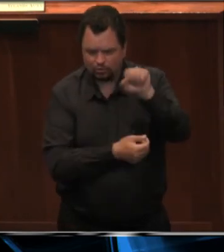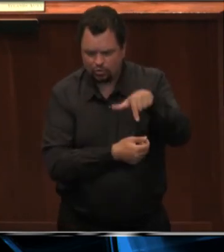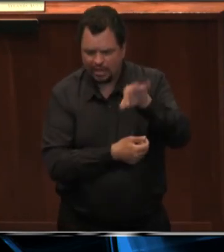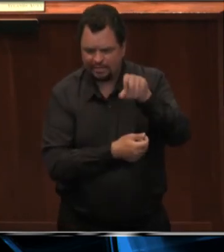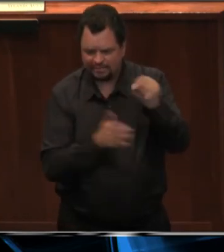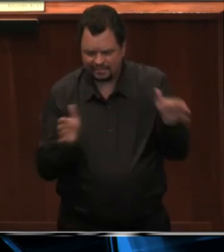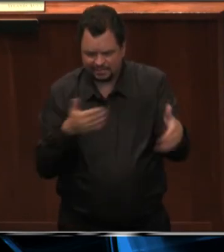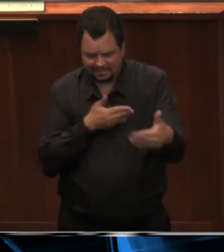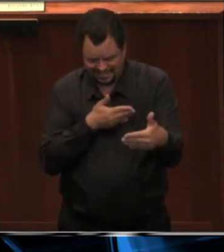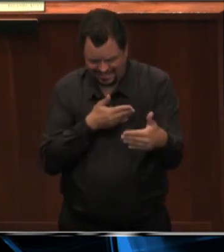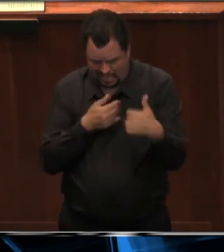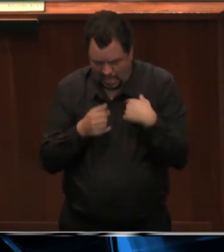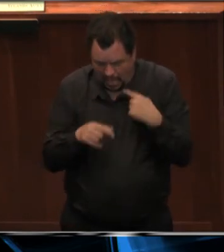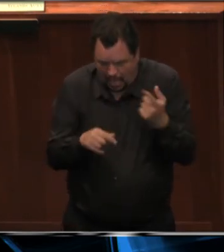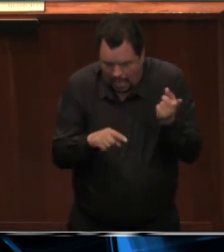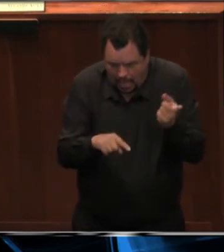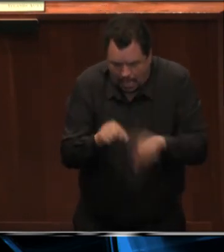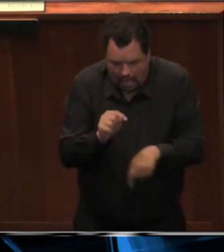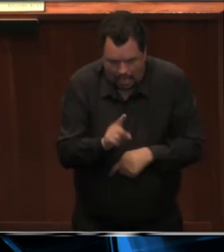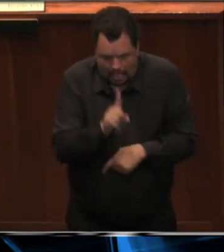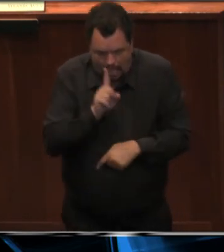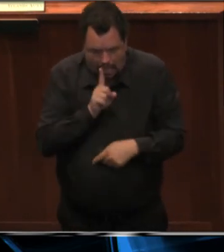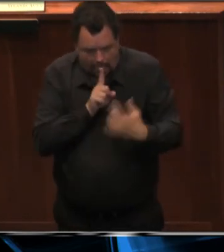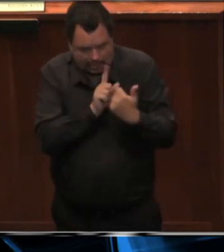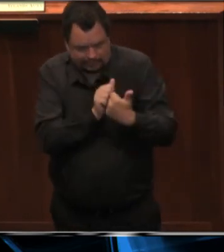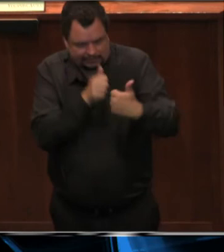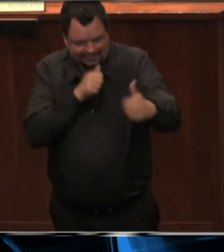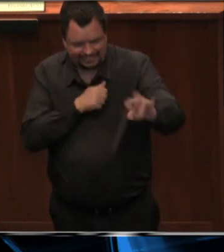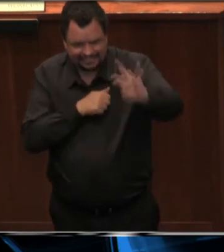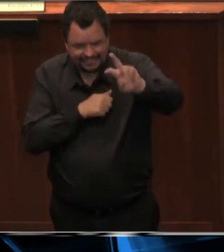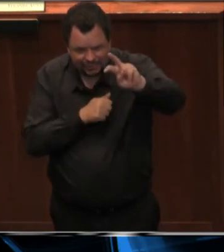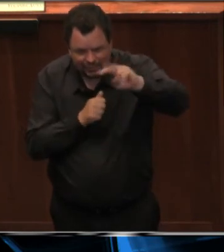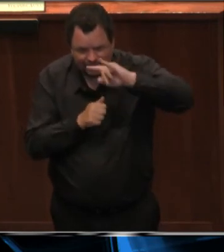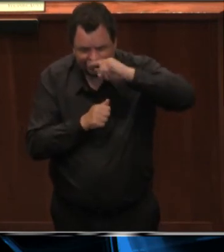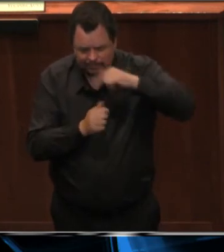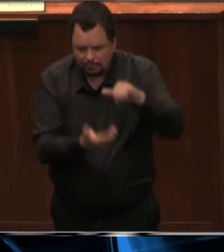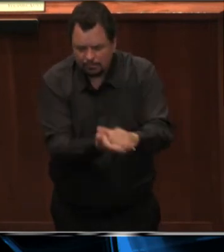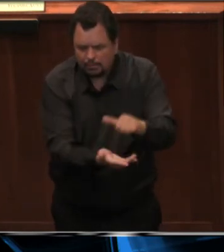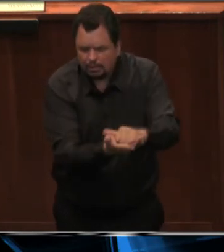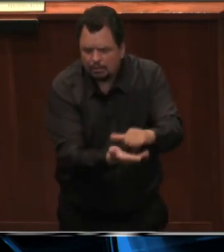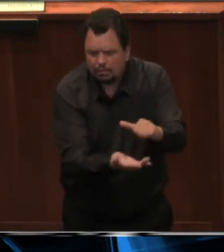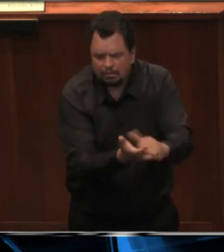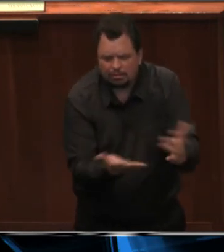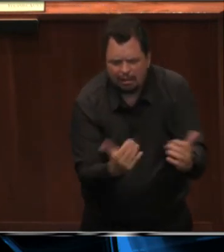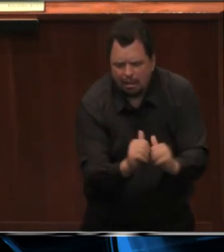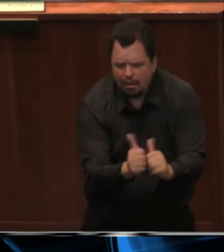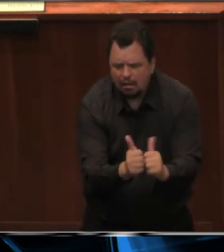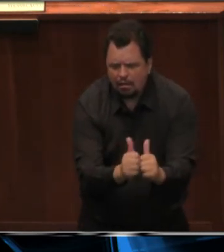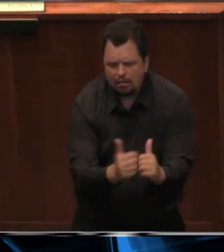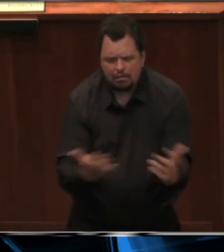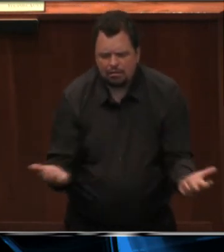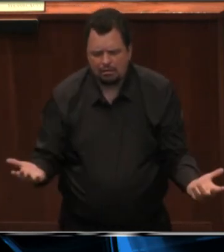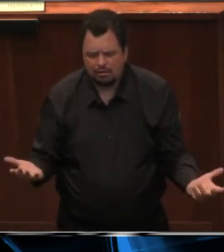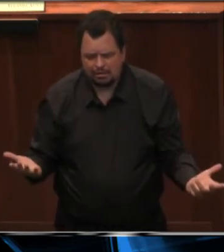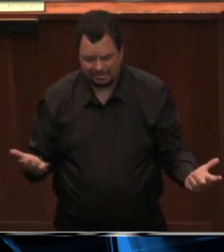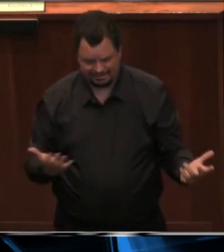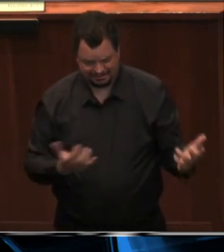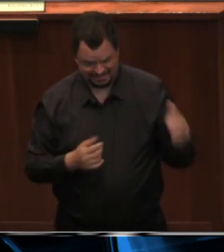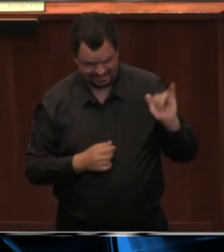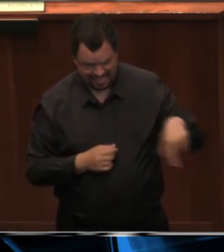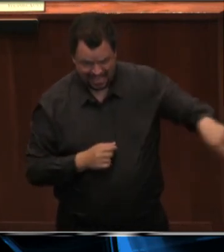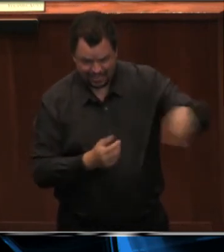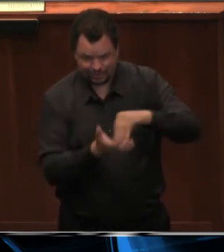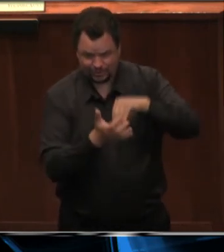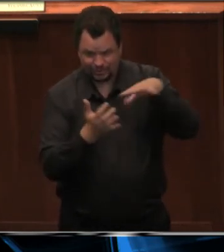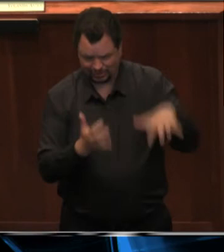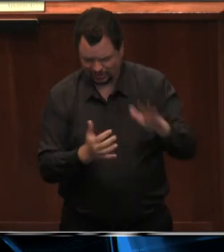kids on the best day. I certainly can't do it on the worst day. And those students will be blowing